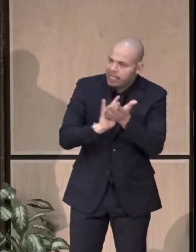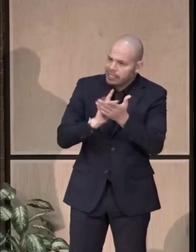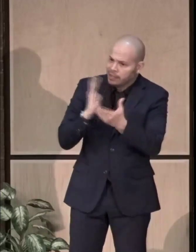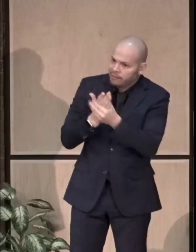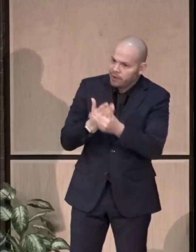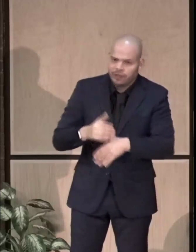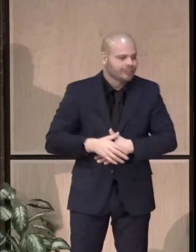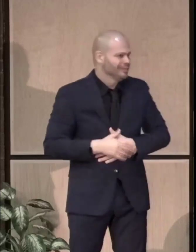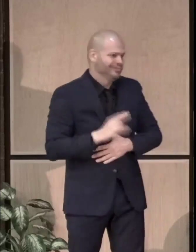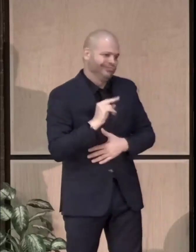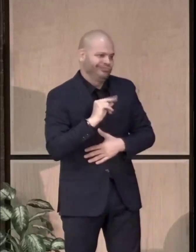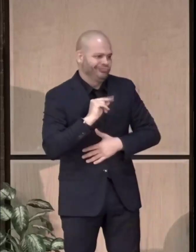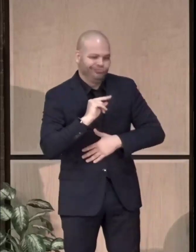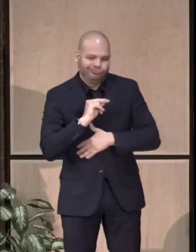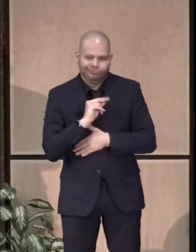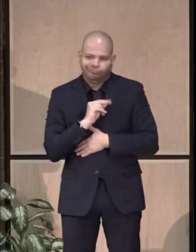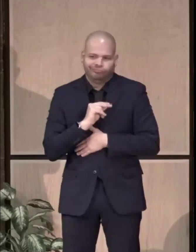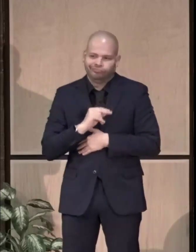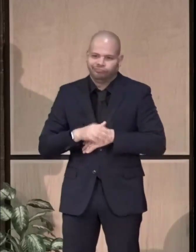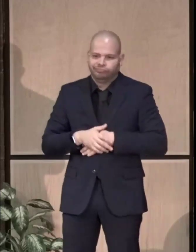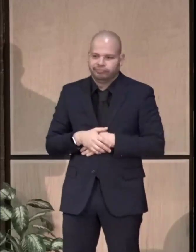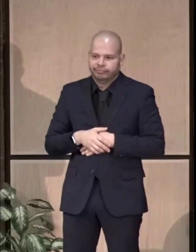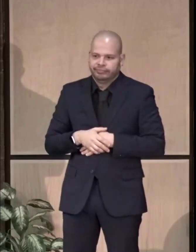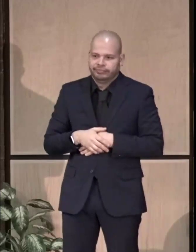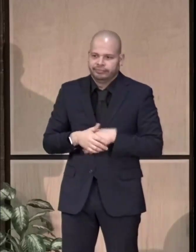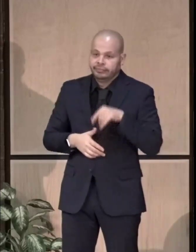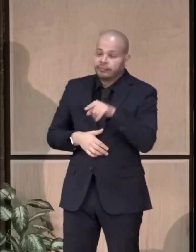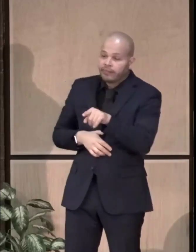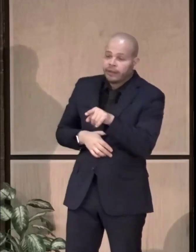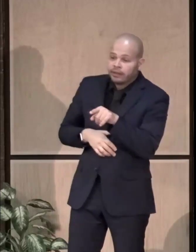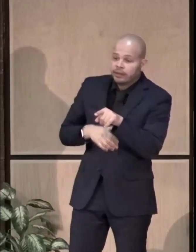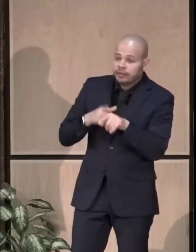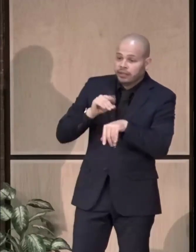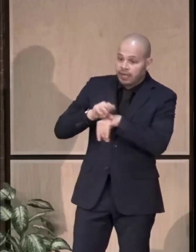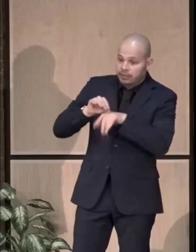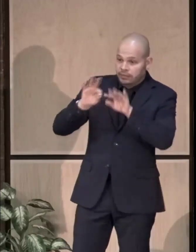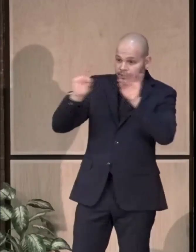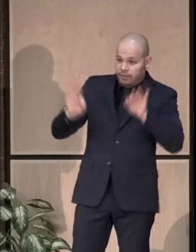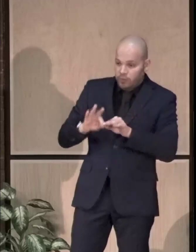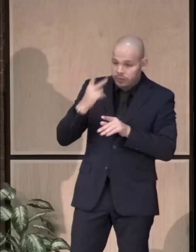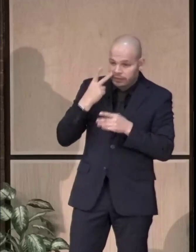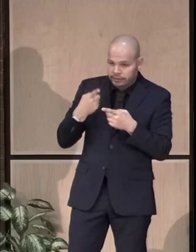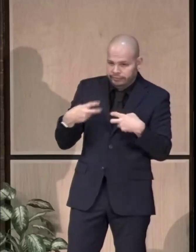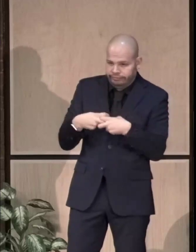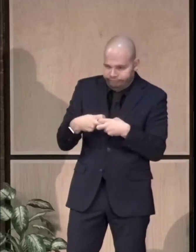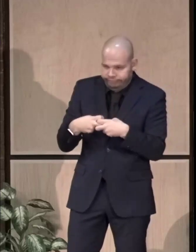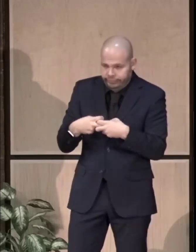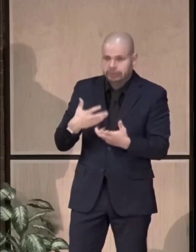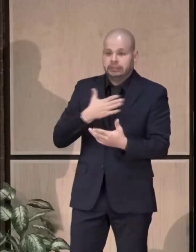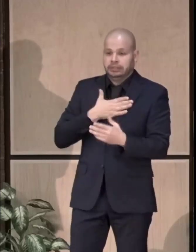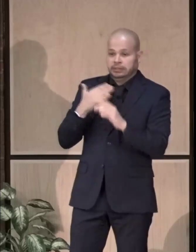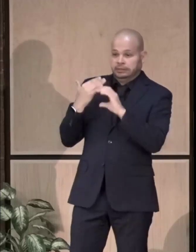This counseling form, I did not actually, due to my email access being down at the time. I did not access this until later